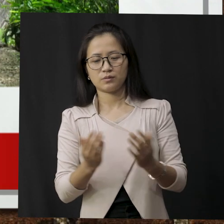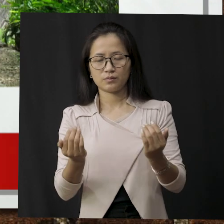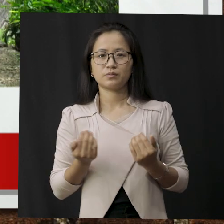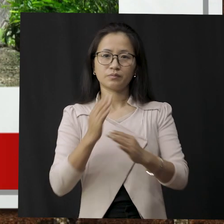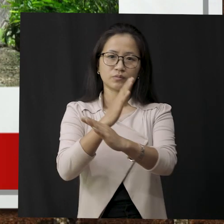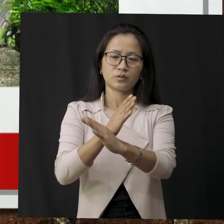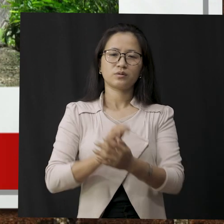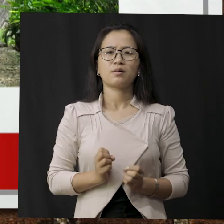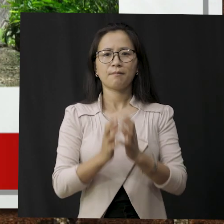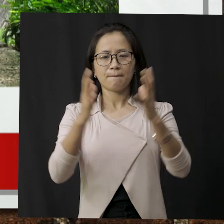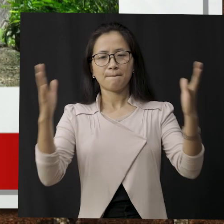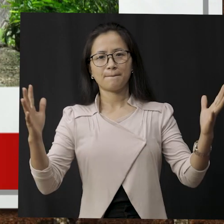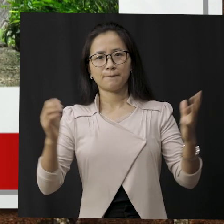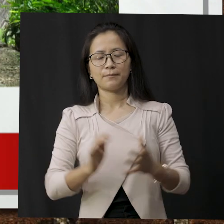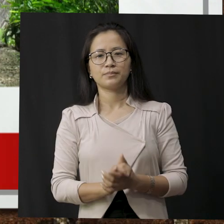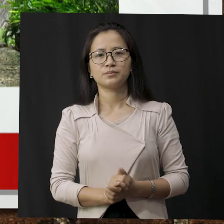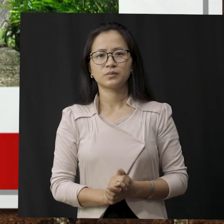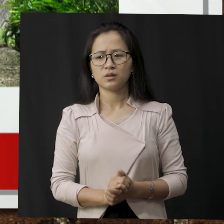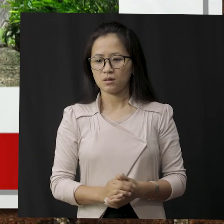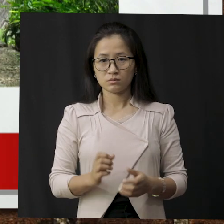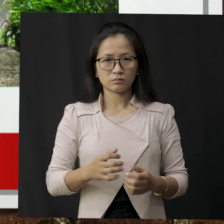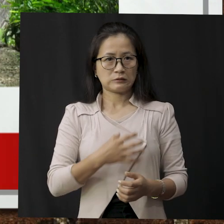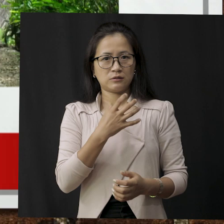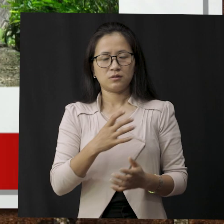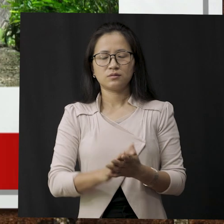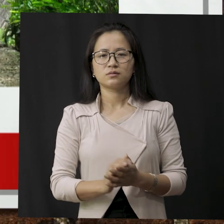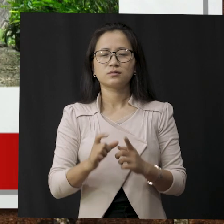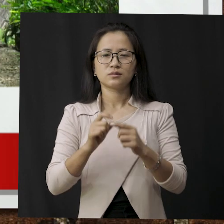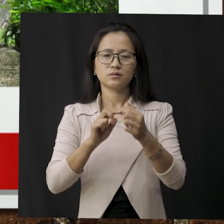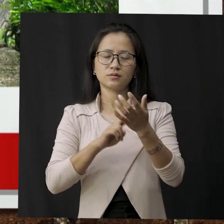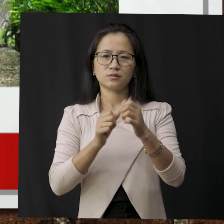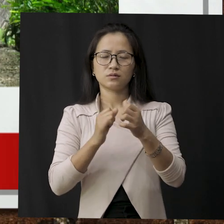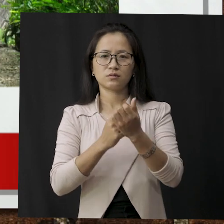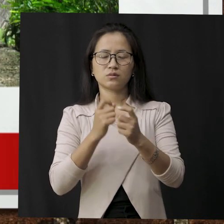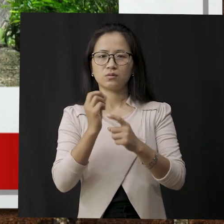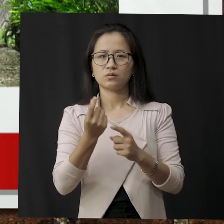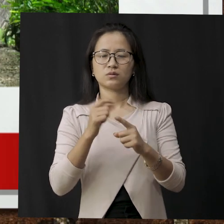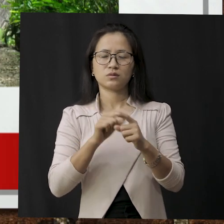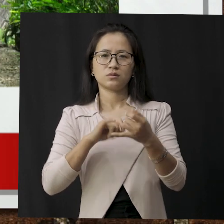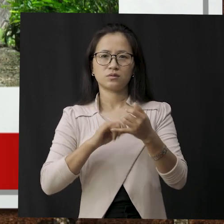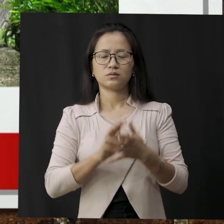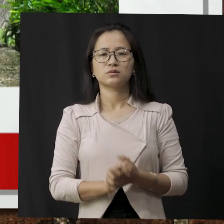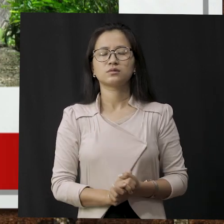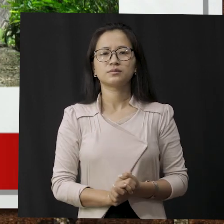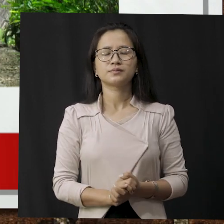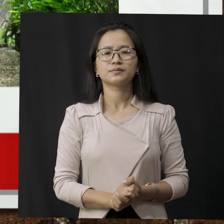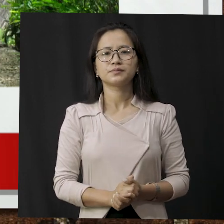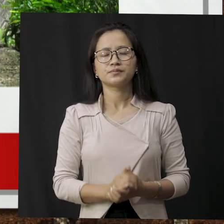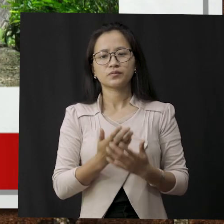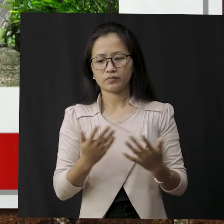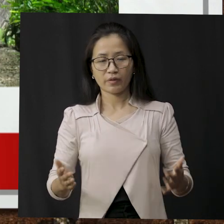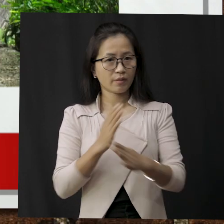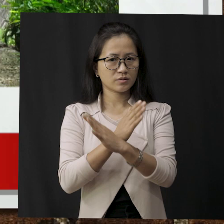from many dangerous ways. From many dangerous things it protects us, right?